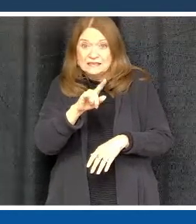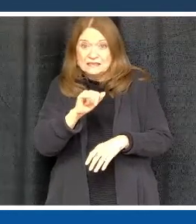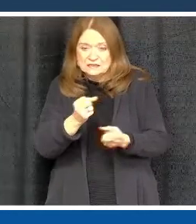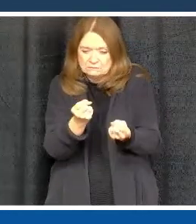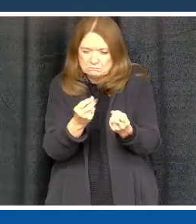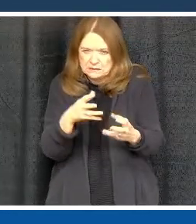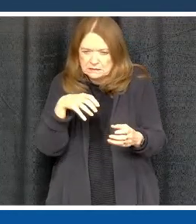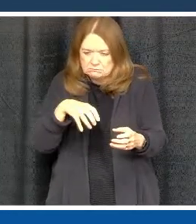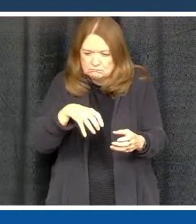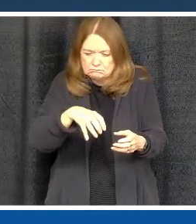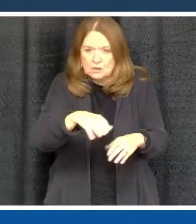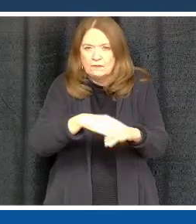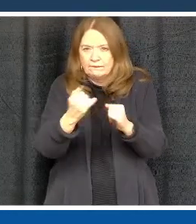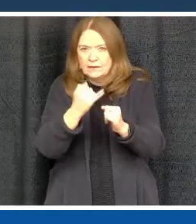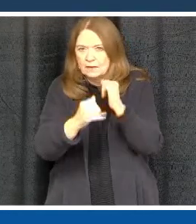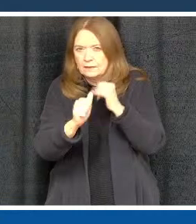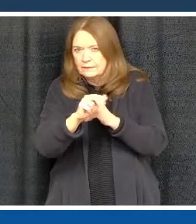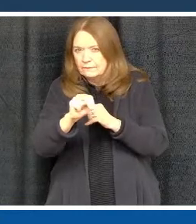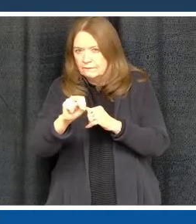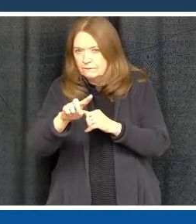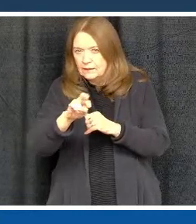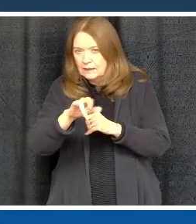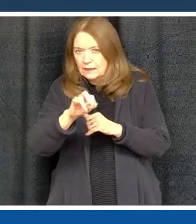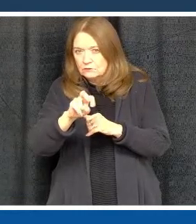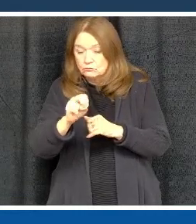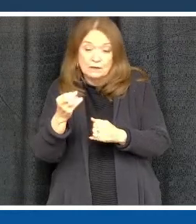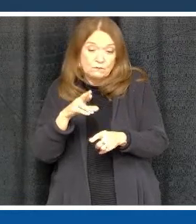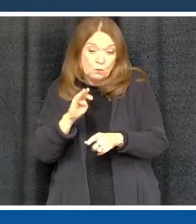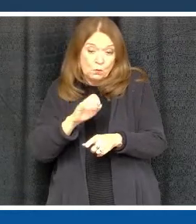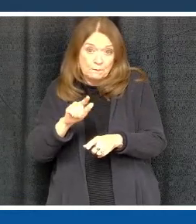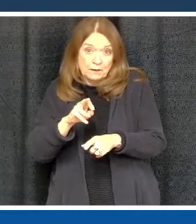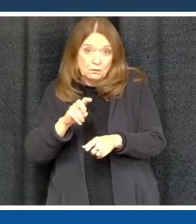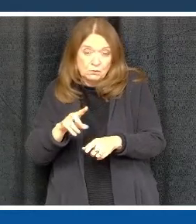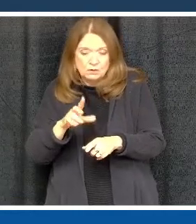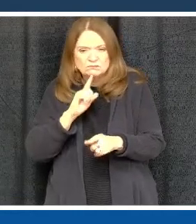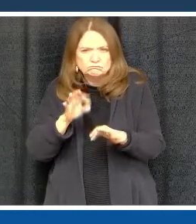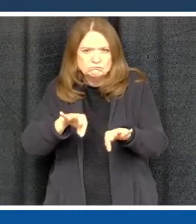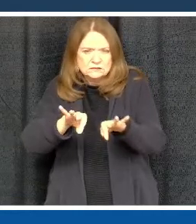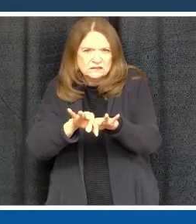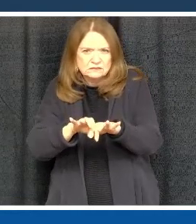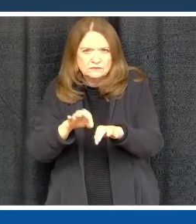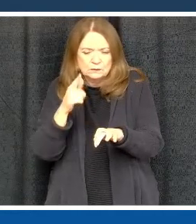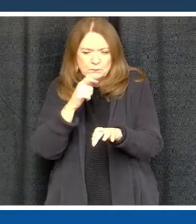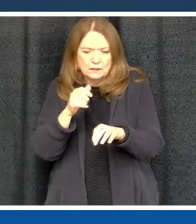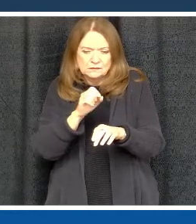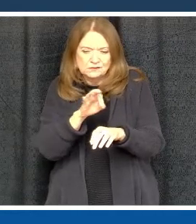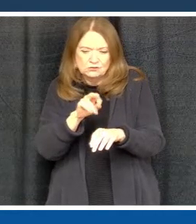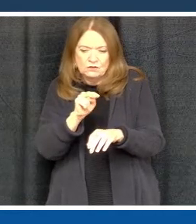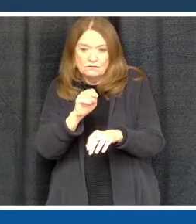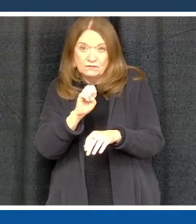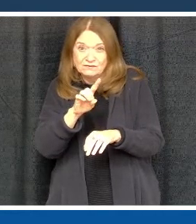at the end of Ann Drive or even Bell Road, which is pretty significantly off of Needmore Road,